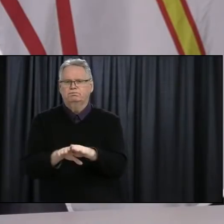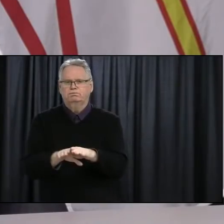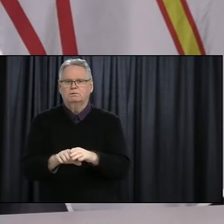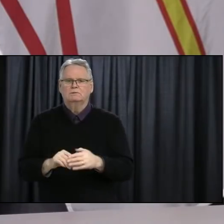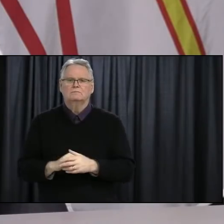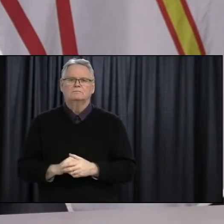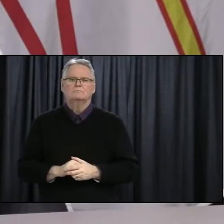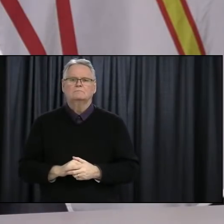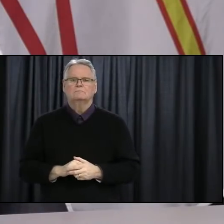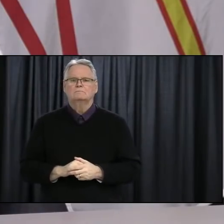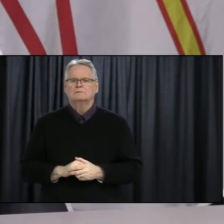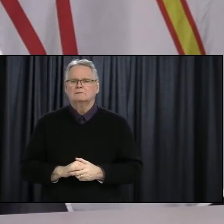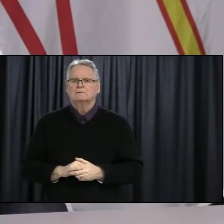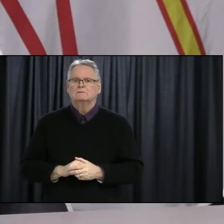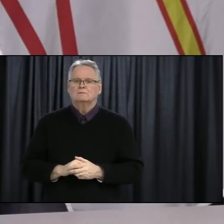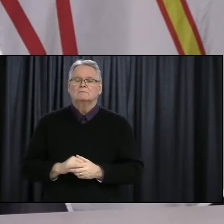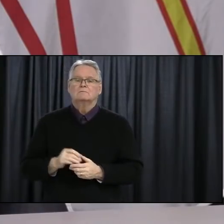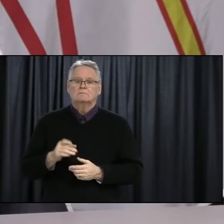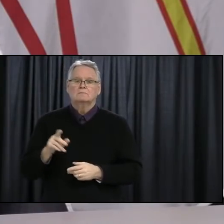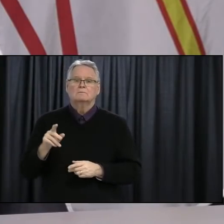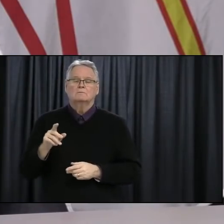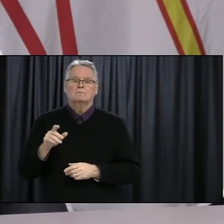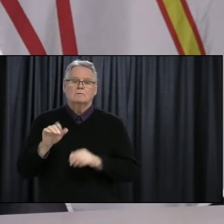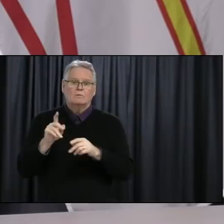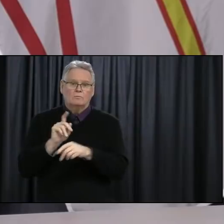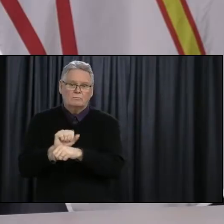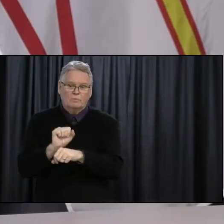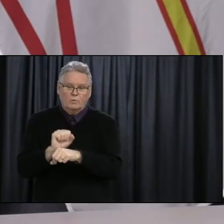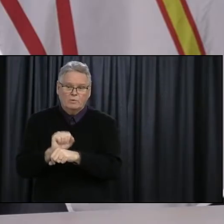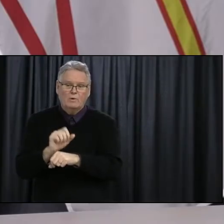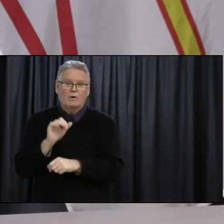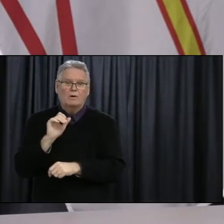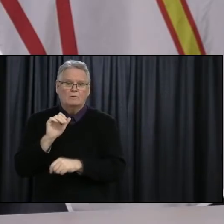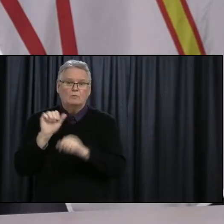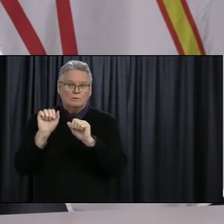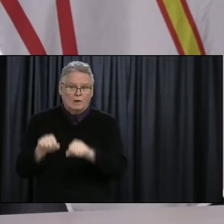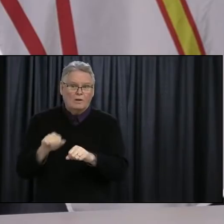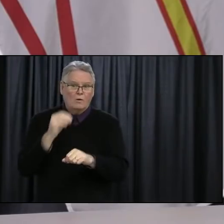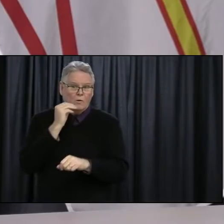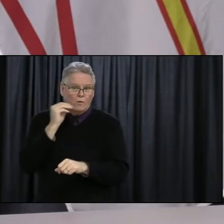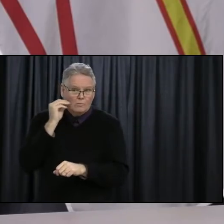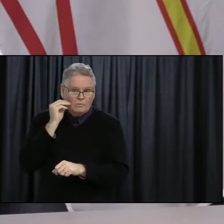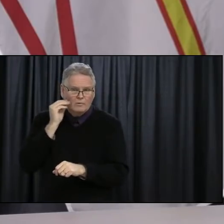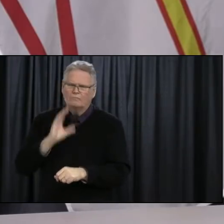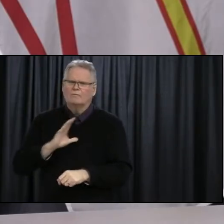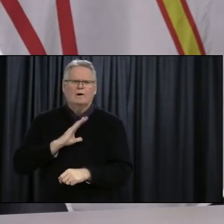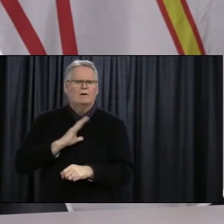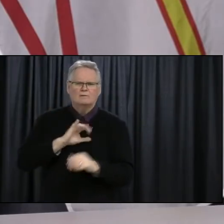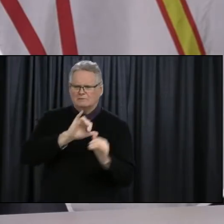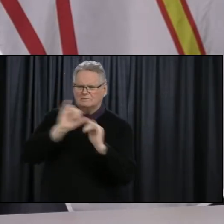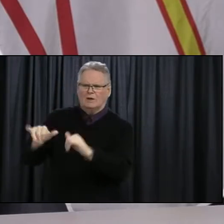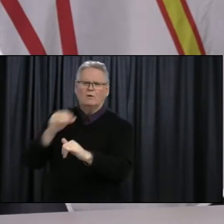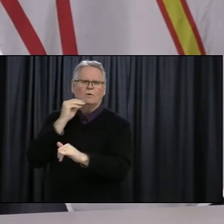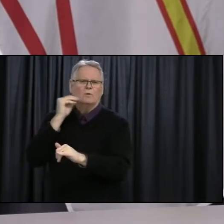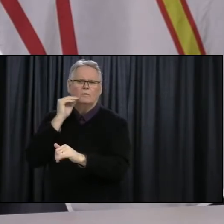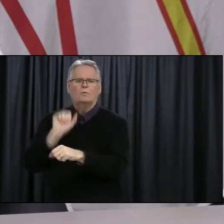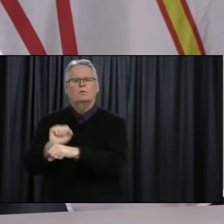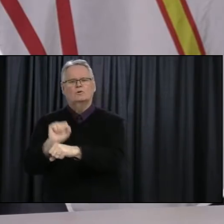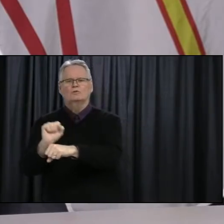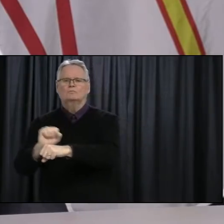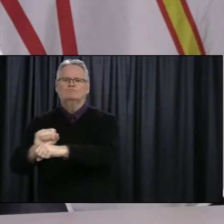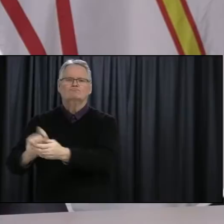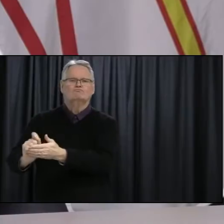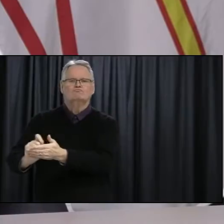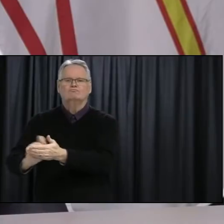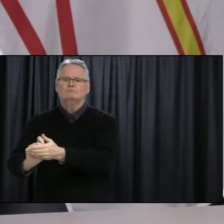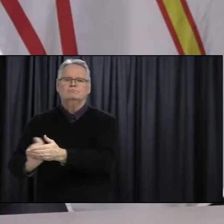so. If your job requires close contact with other individuals, and particularly if you're in the food service industry, please